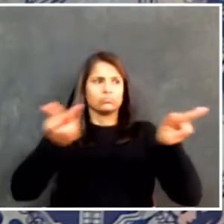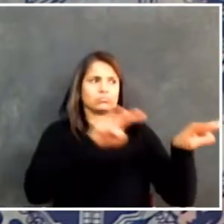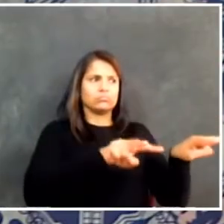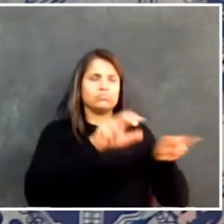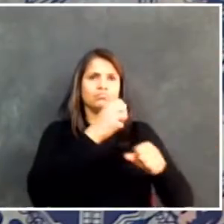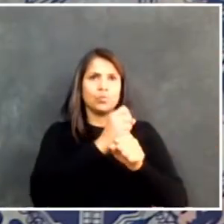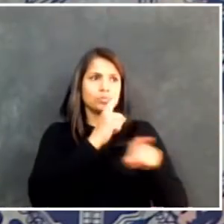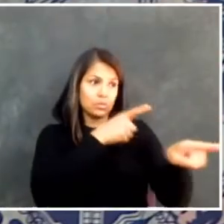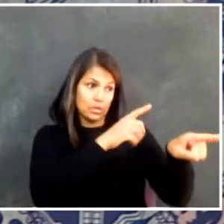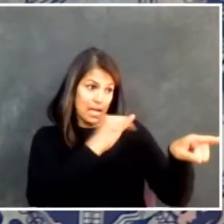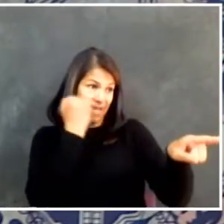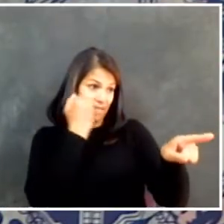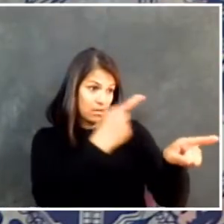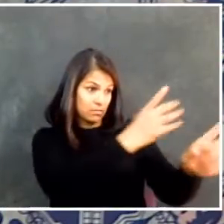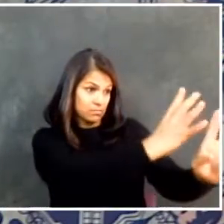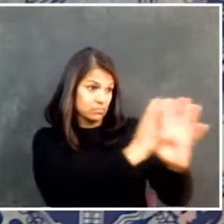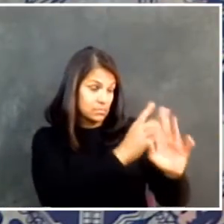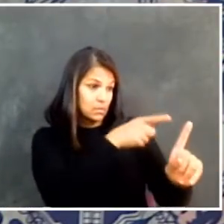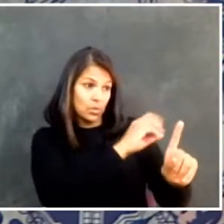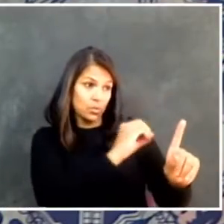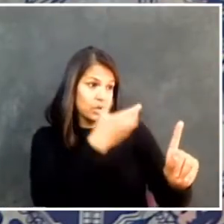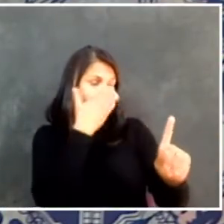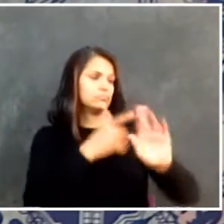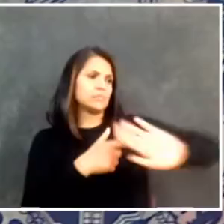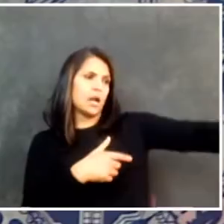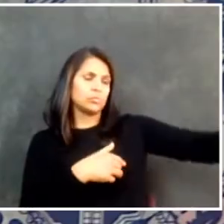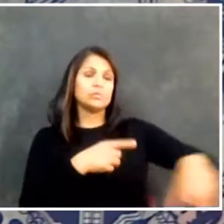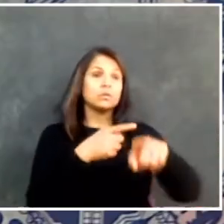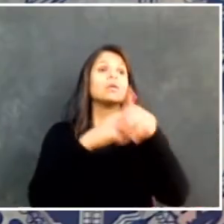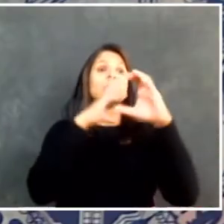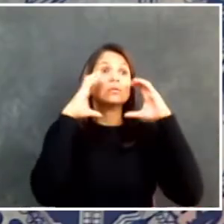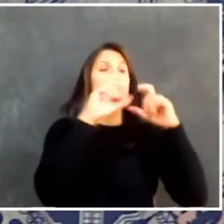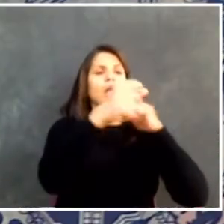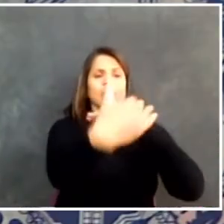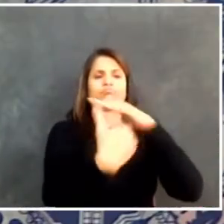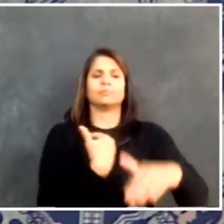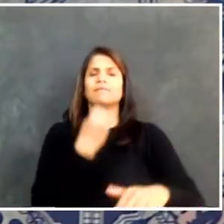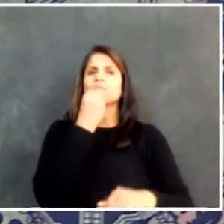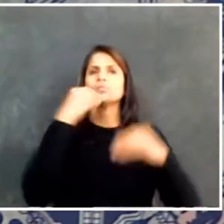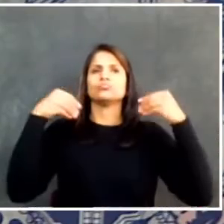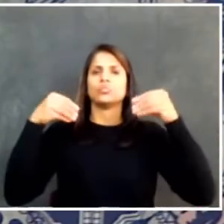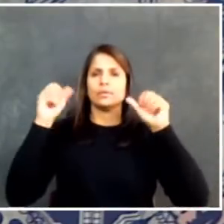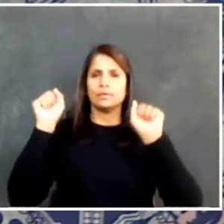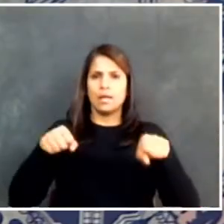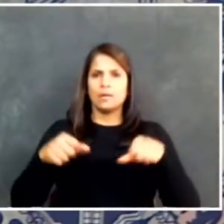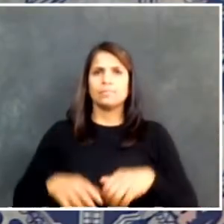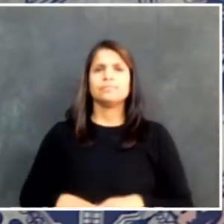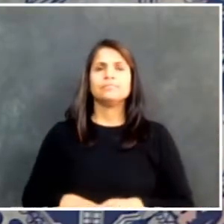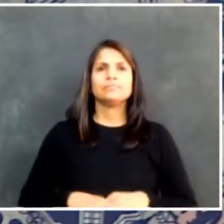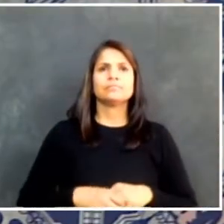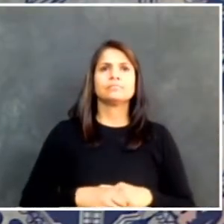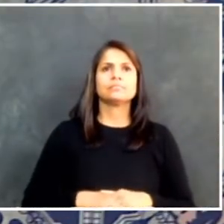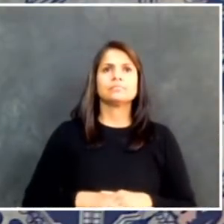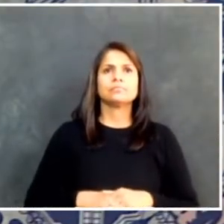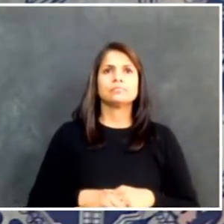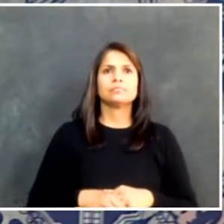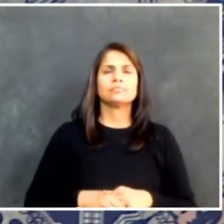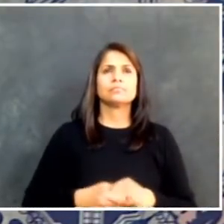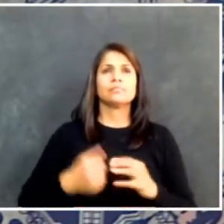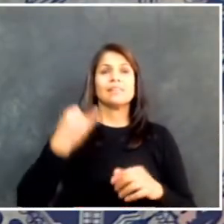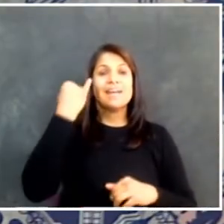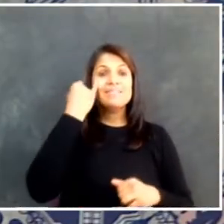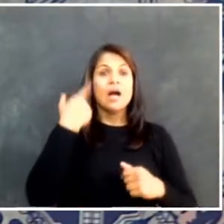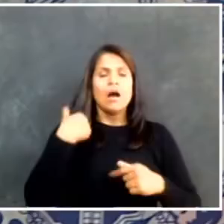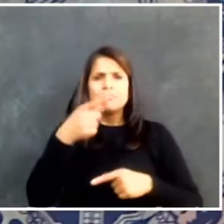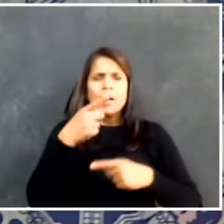covering, you have to go back out until you get one. If there's any problem with that, of course the NYPD will help. And all the store